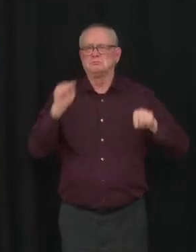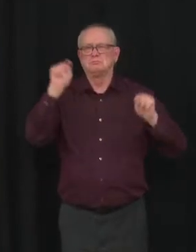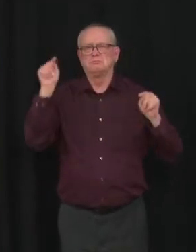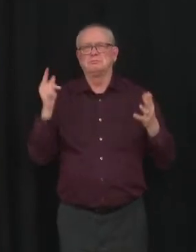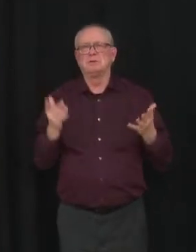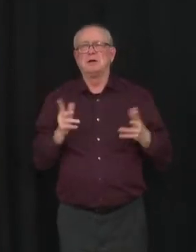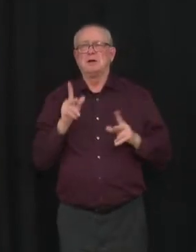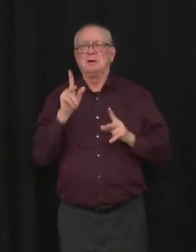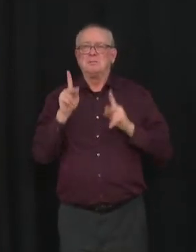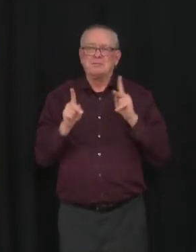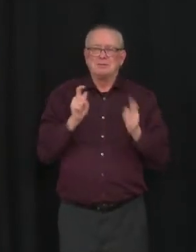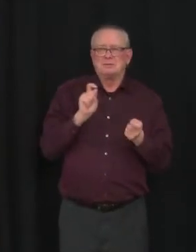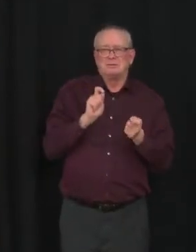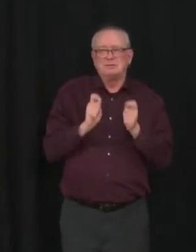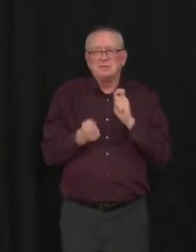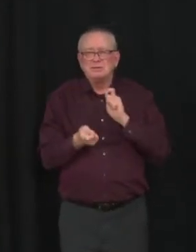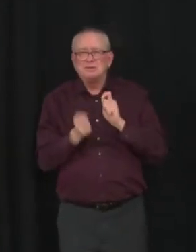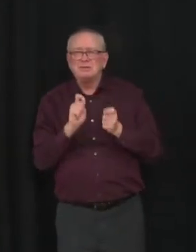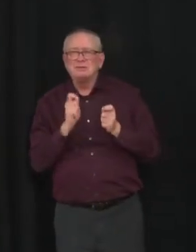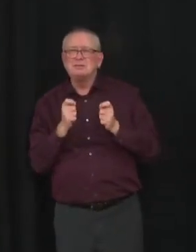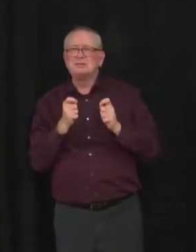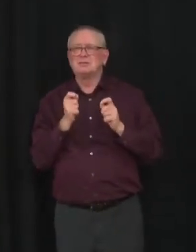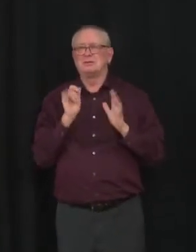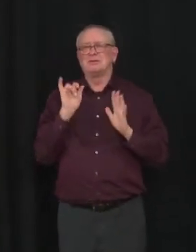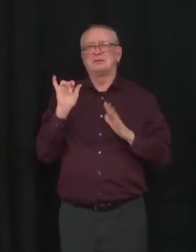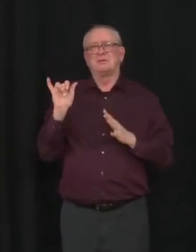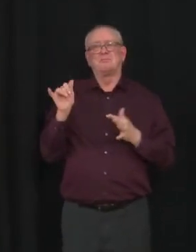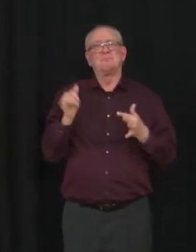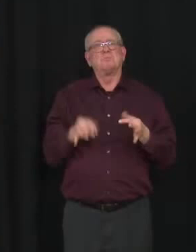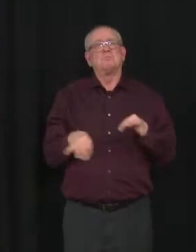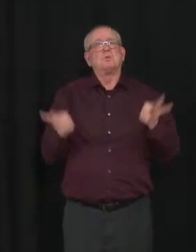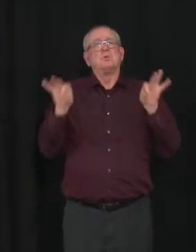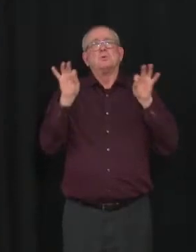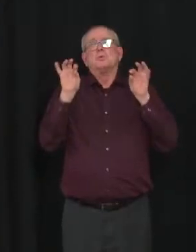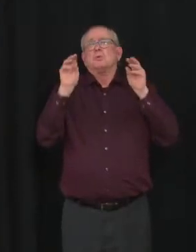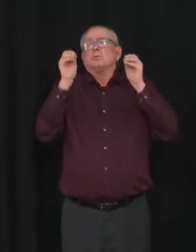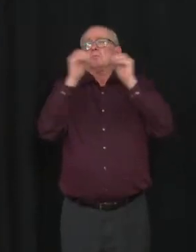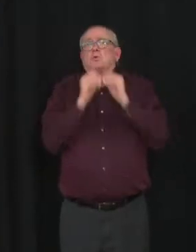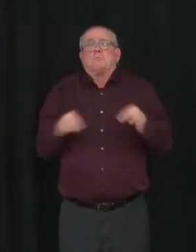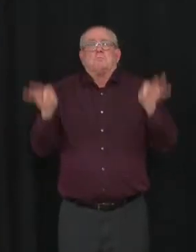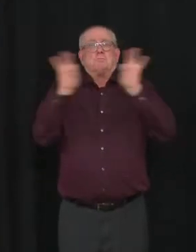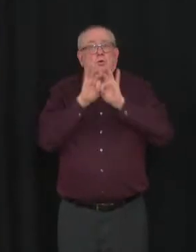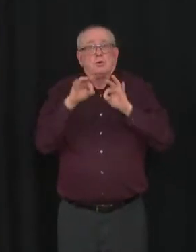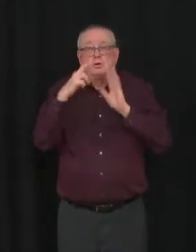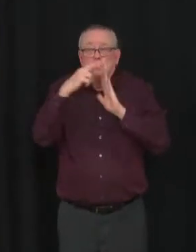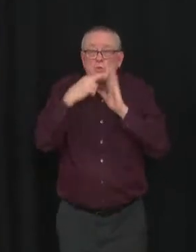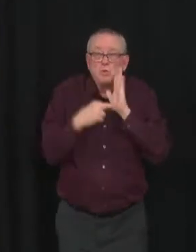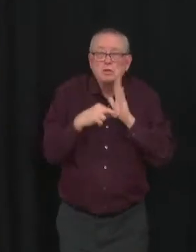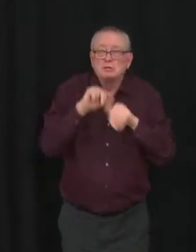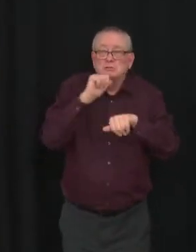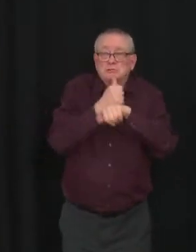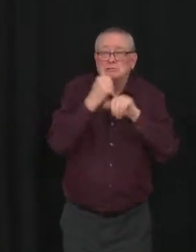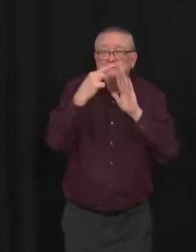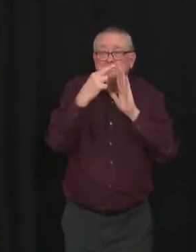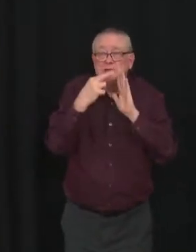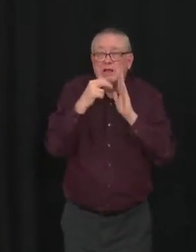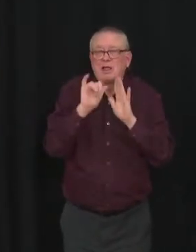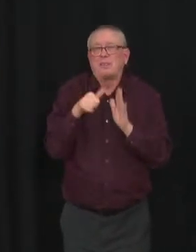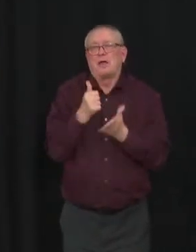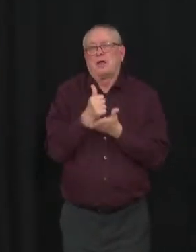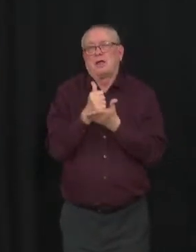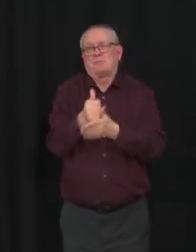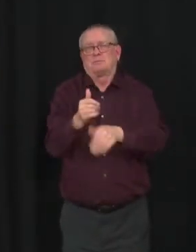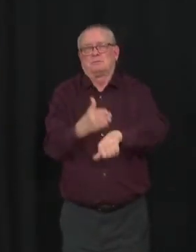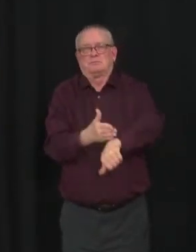people's behavior which has the greatest impact. Public health measures can help very much. They provide the parameters. They're the speed